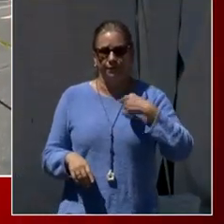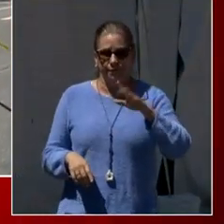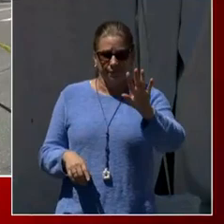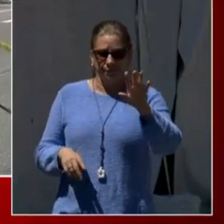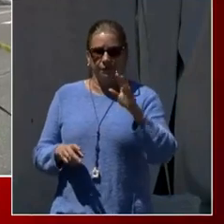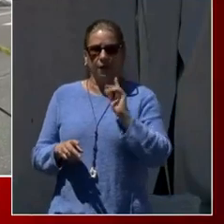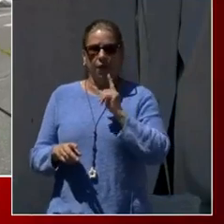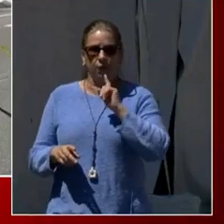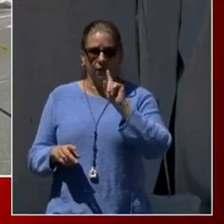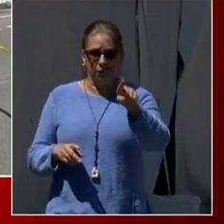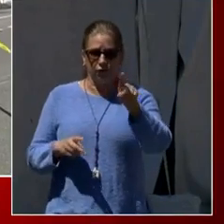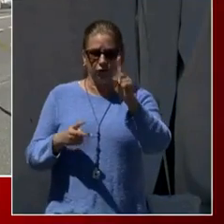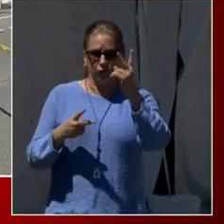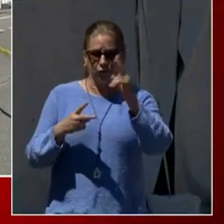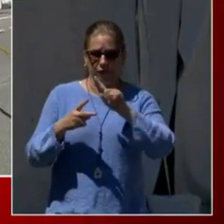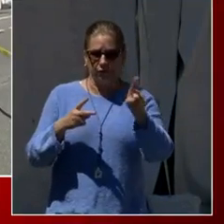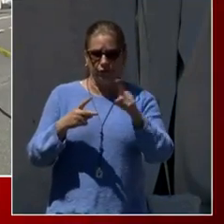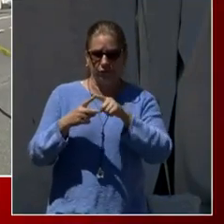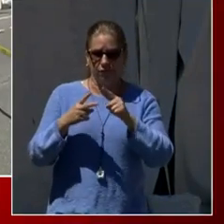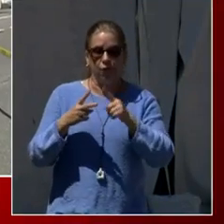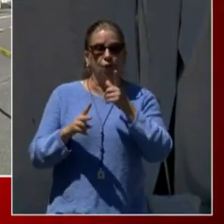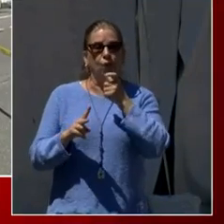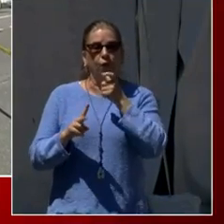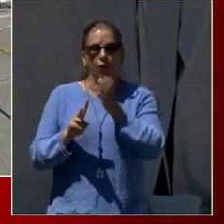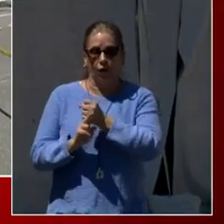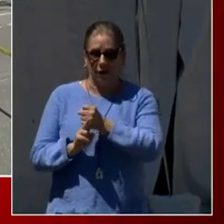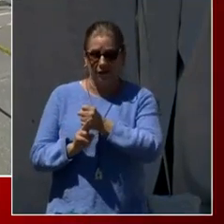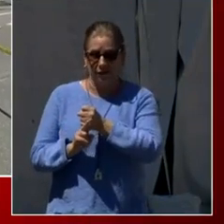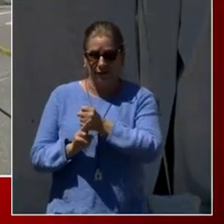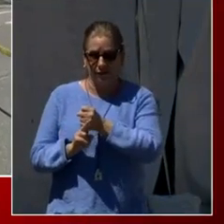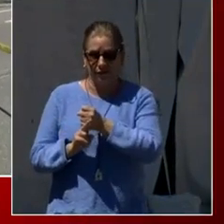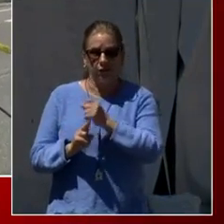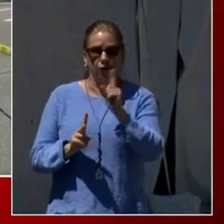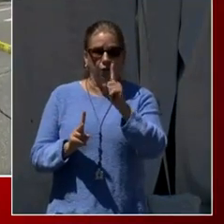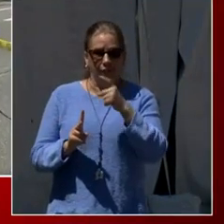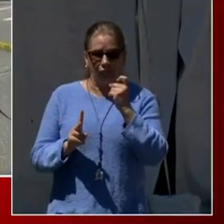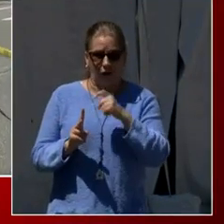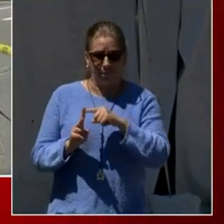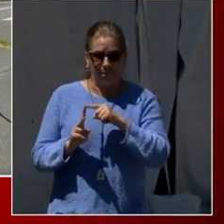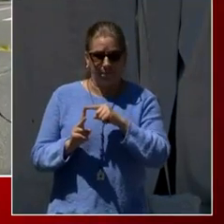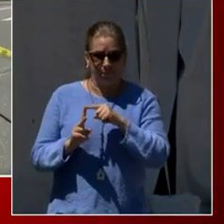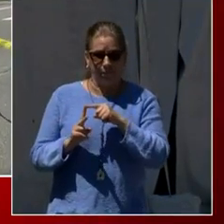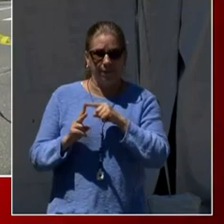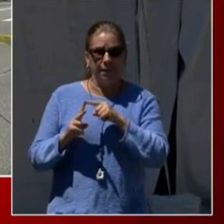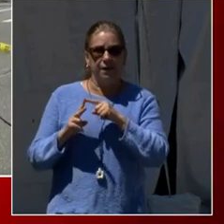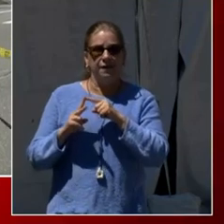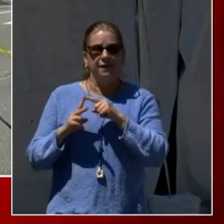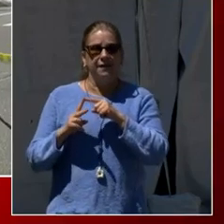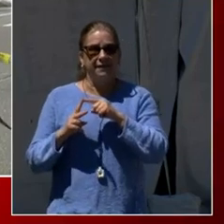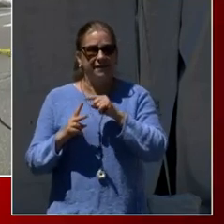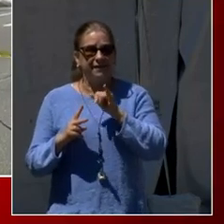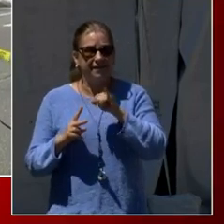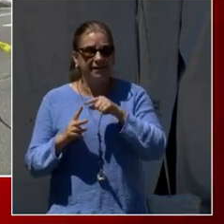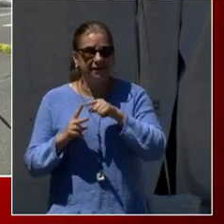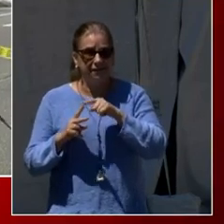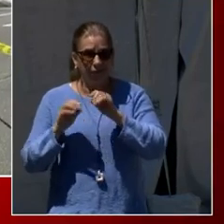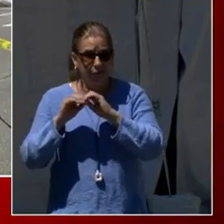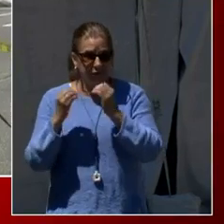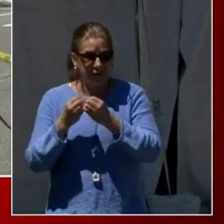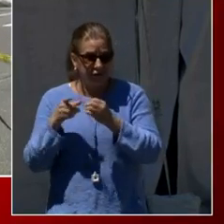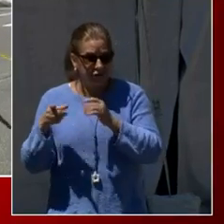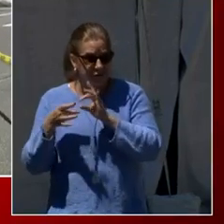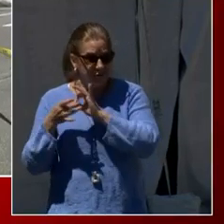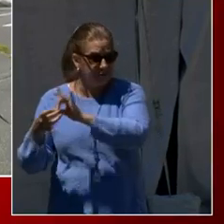know the demographics of the people that were arrested, where they're from, and maybe whether or not, if it's organized, what the organized groups